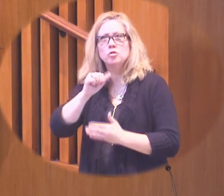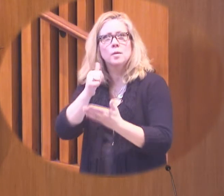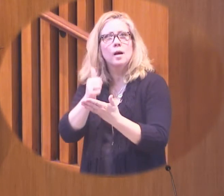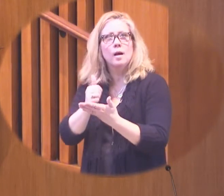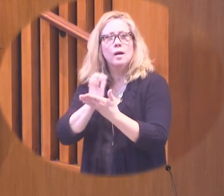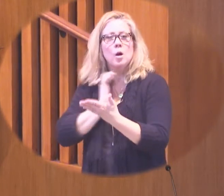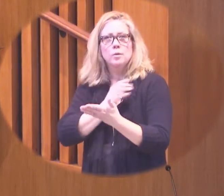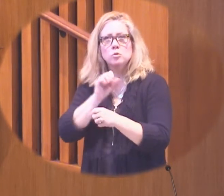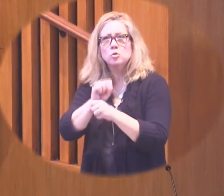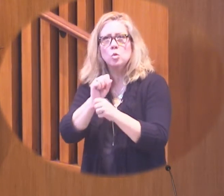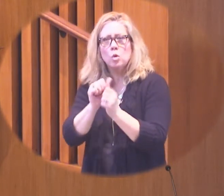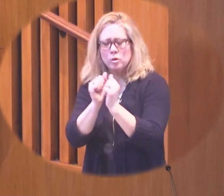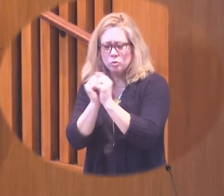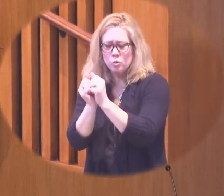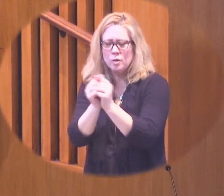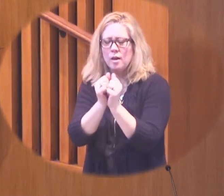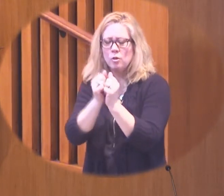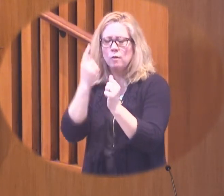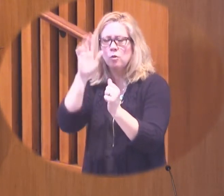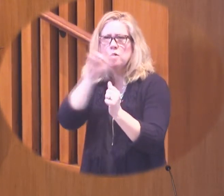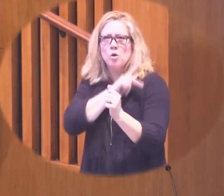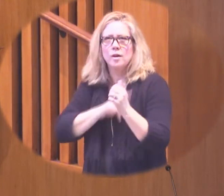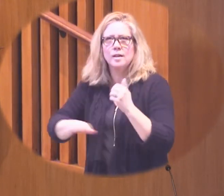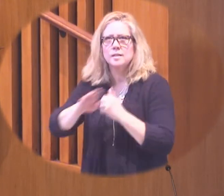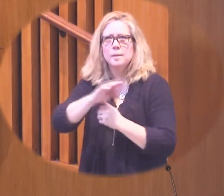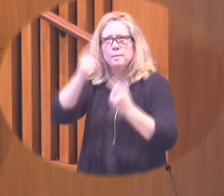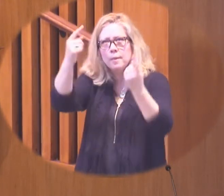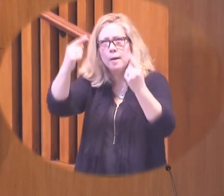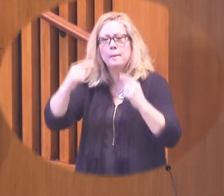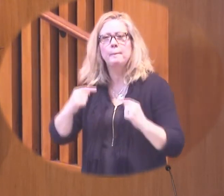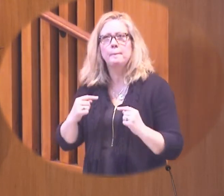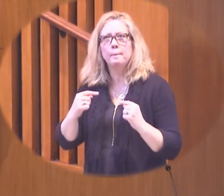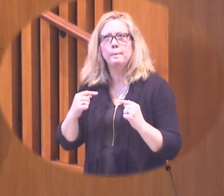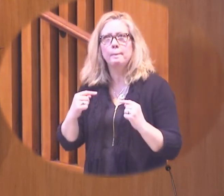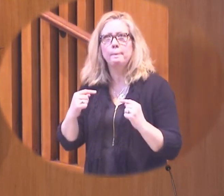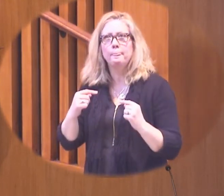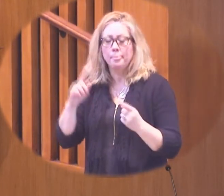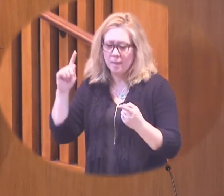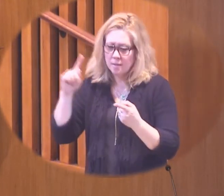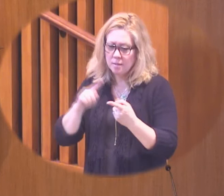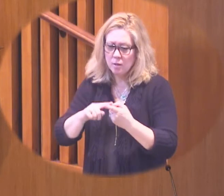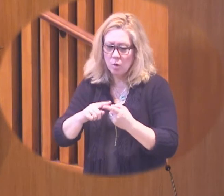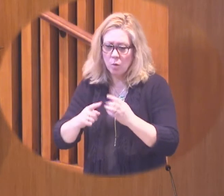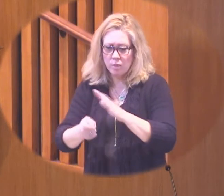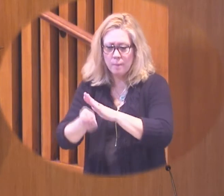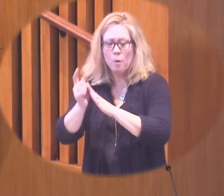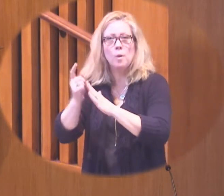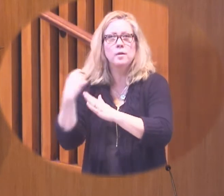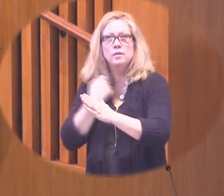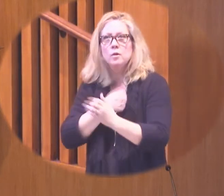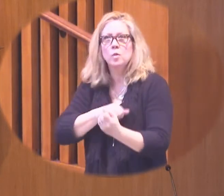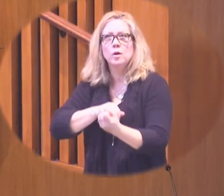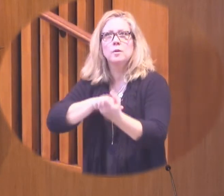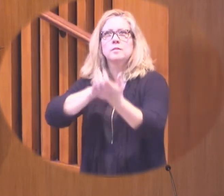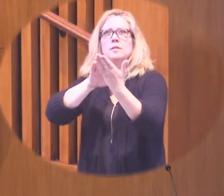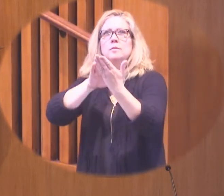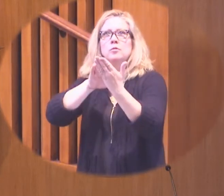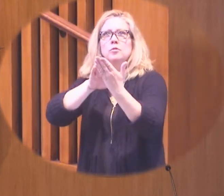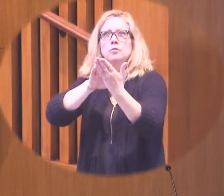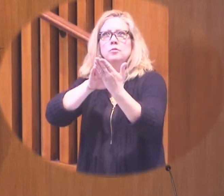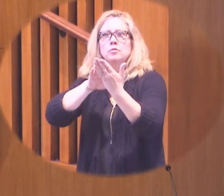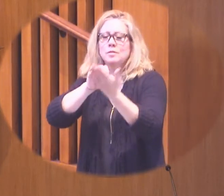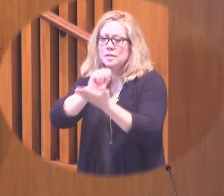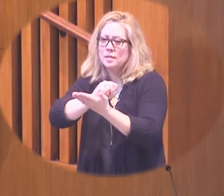together for the coming of your kingdom until that hour when we stand before you, saints among